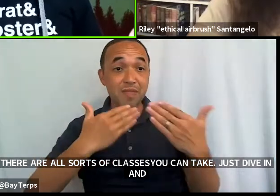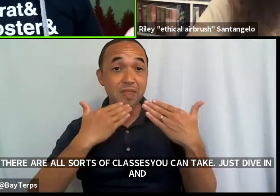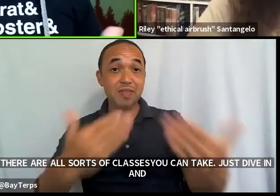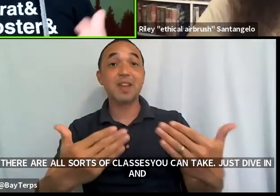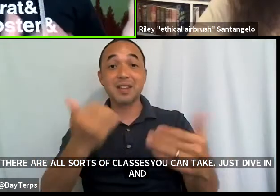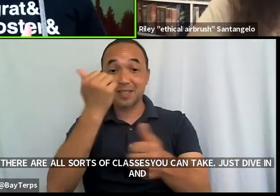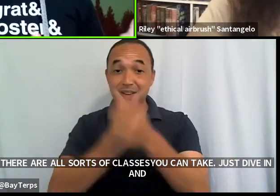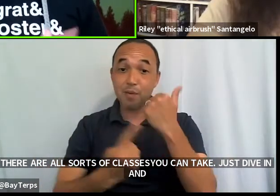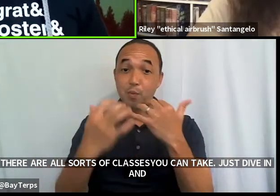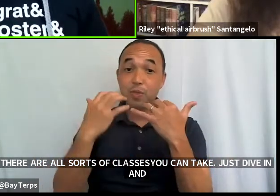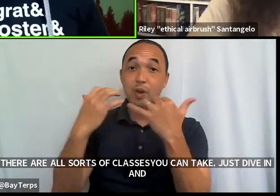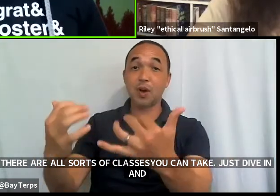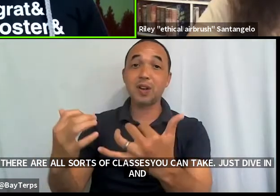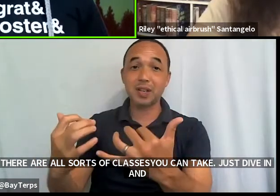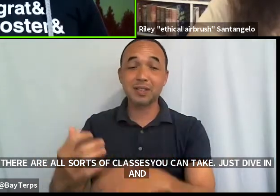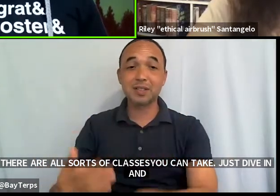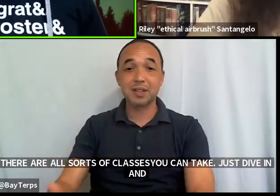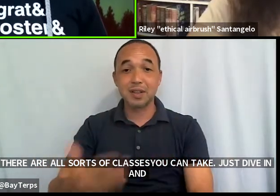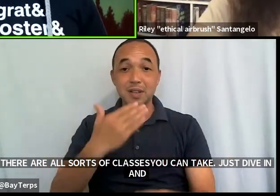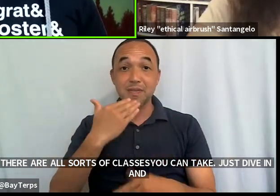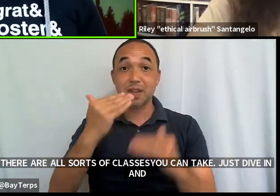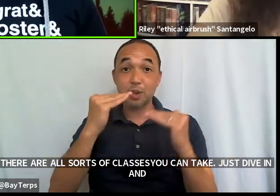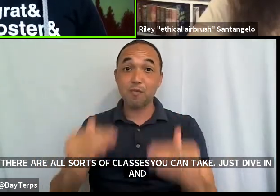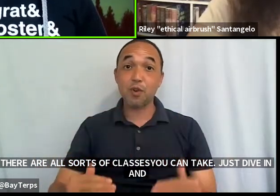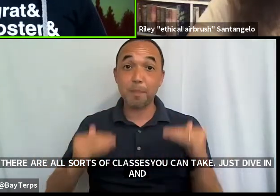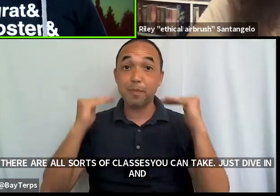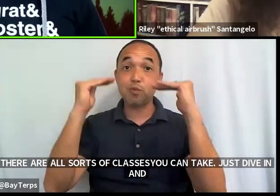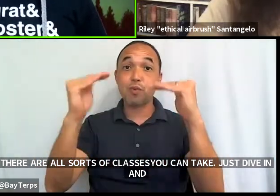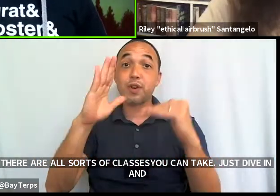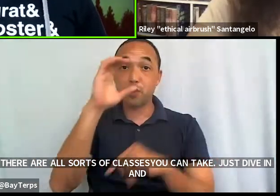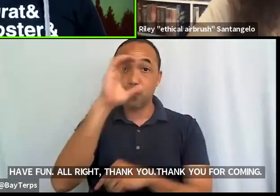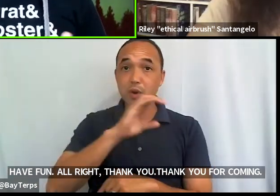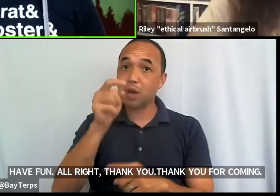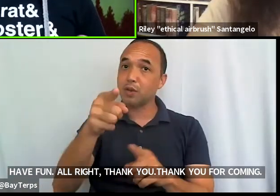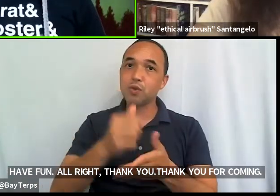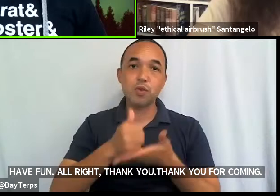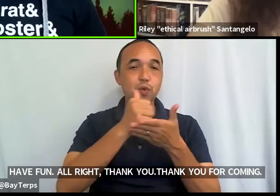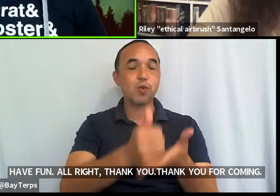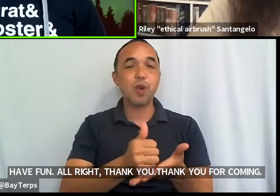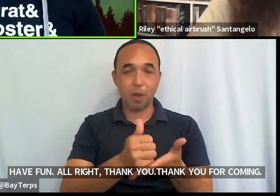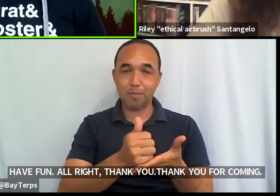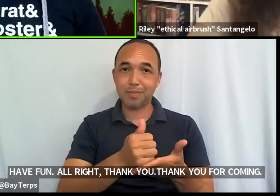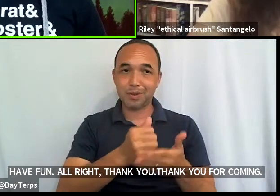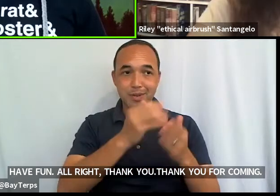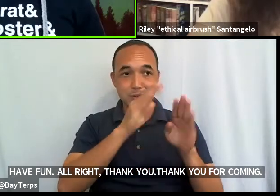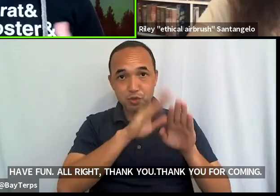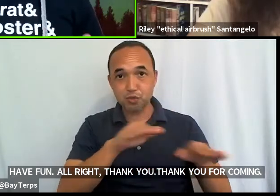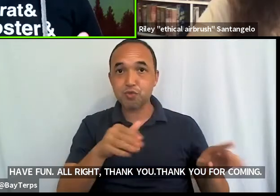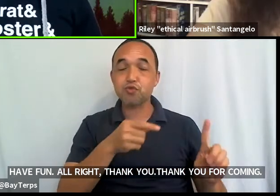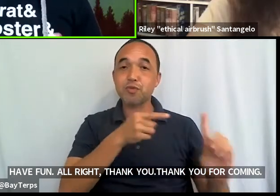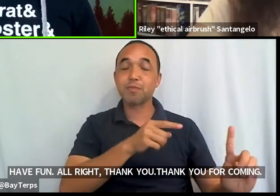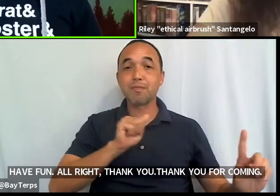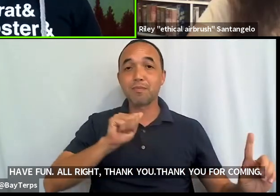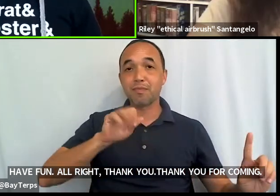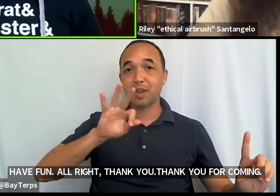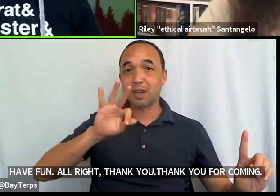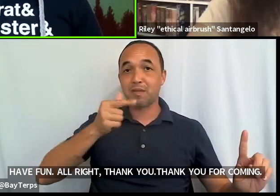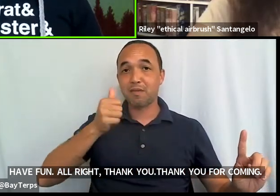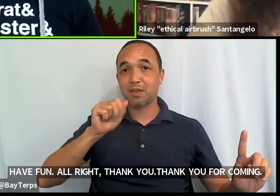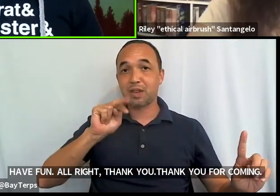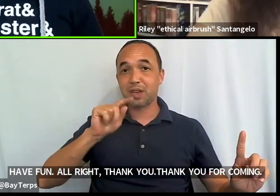everybody for coming, and thanks for upgrading. You helped children in Afghanistan in the process, and we're really grateful for